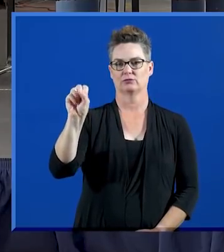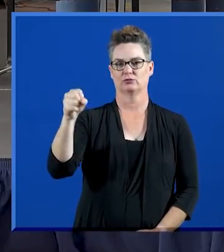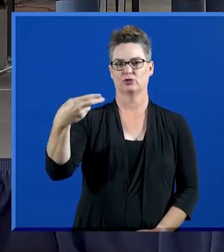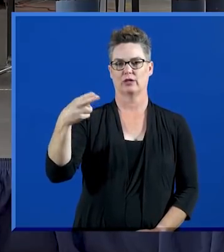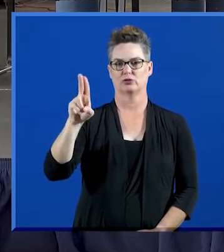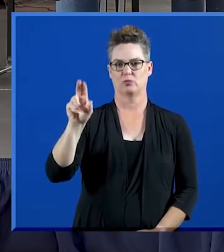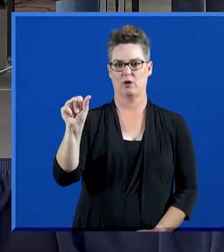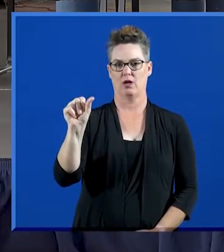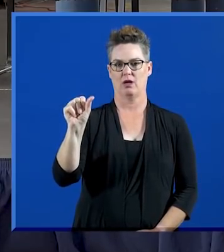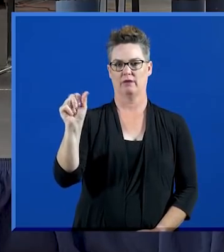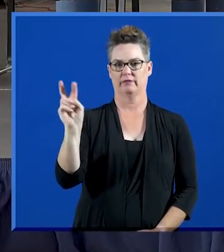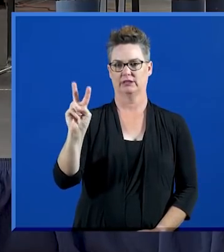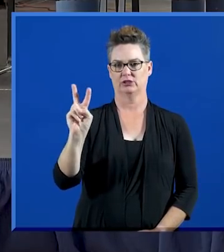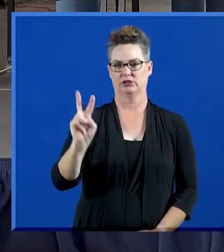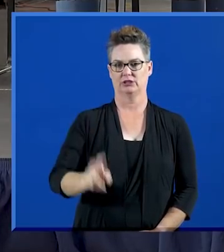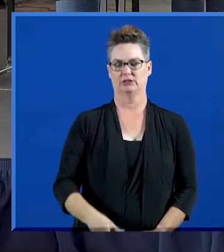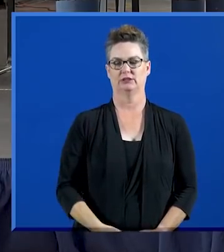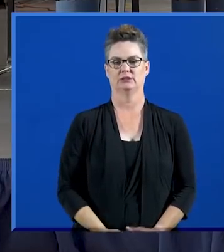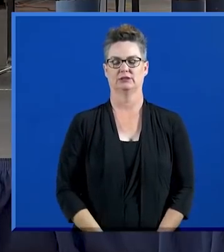Joshua Finji.